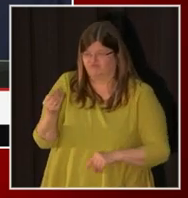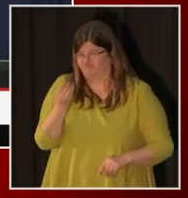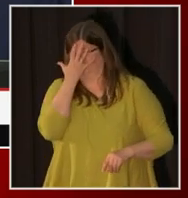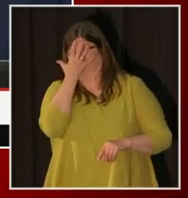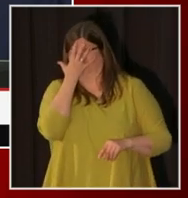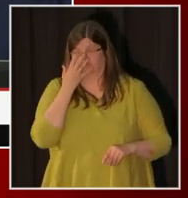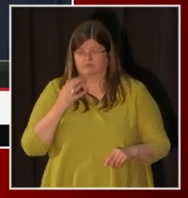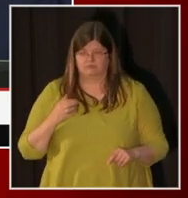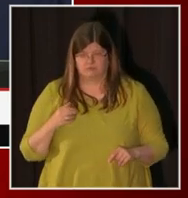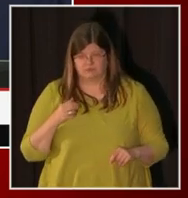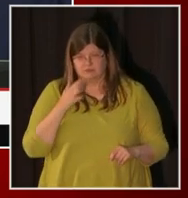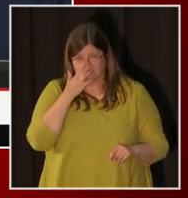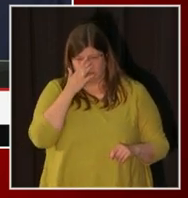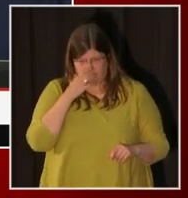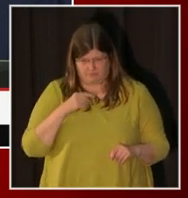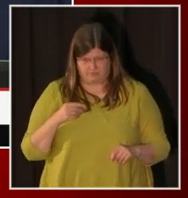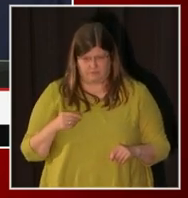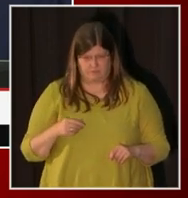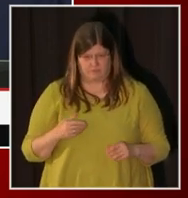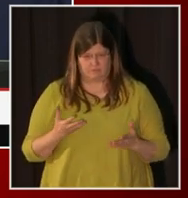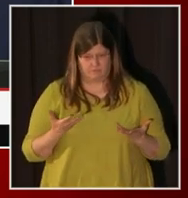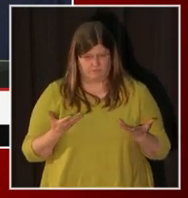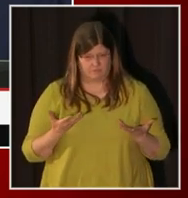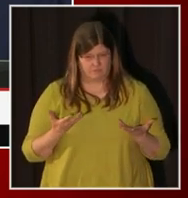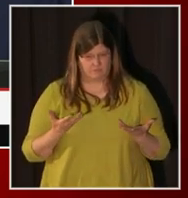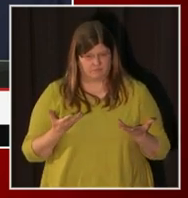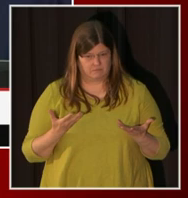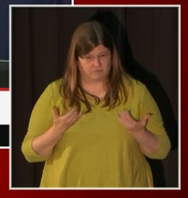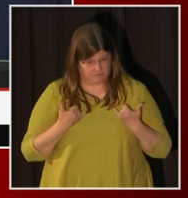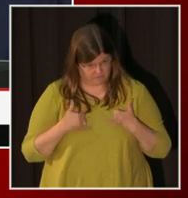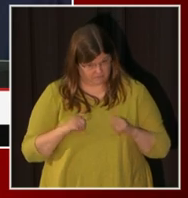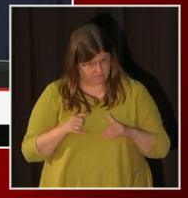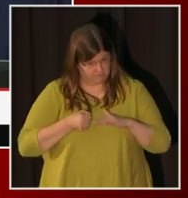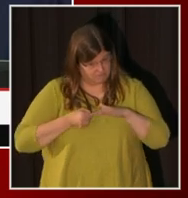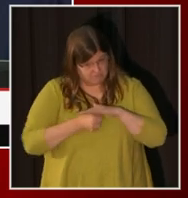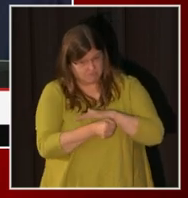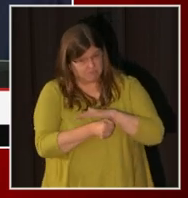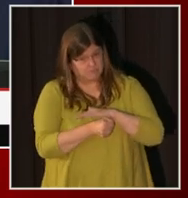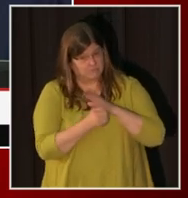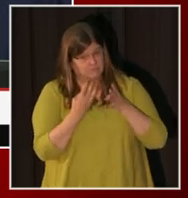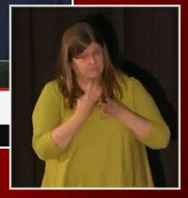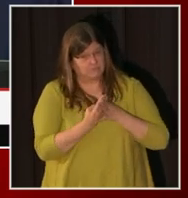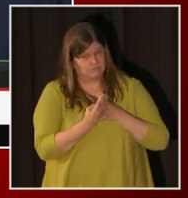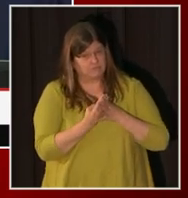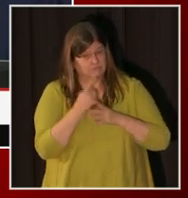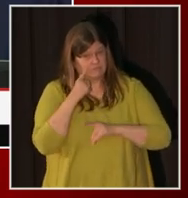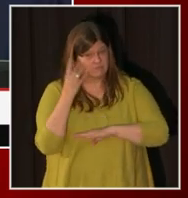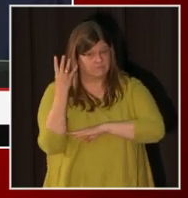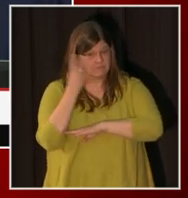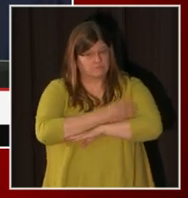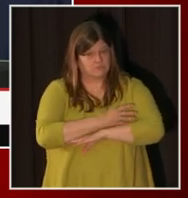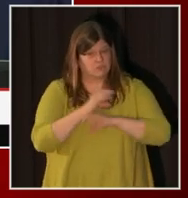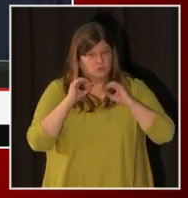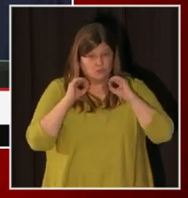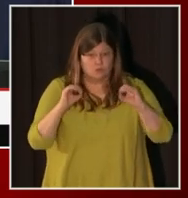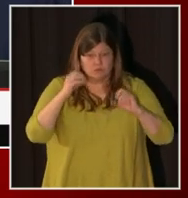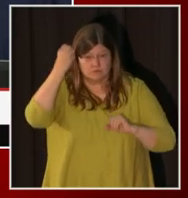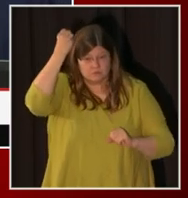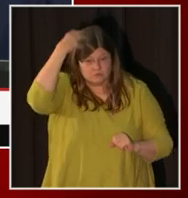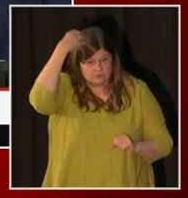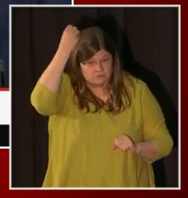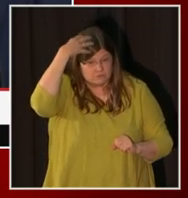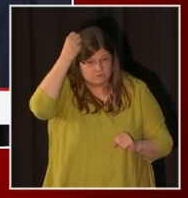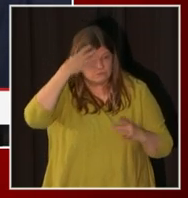are still in the cell up to 4 days without a shower. I expect to get